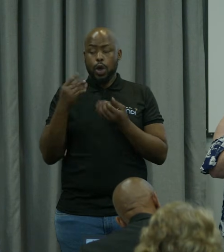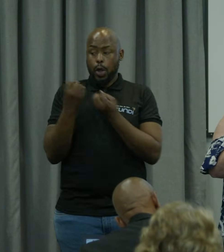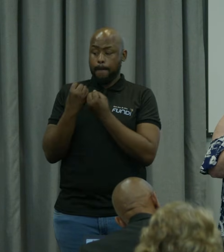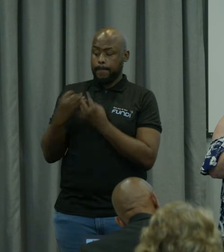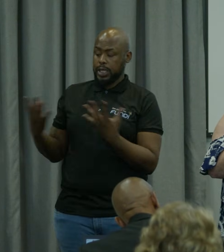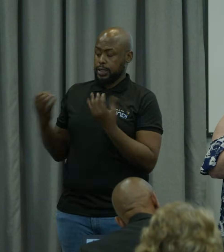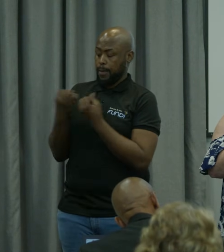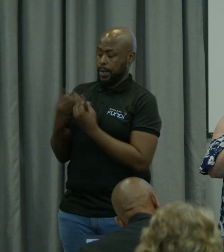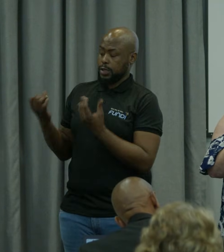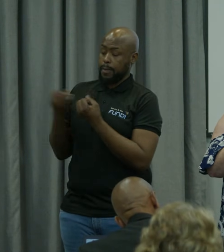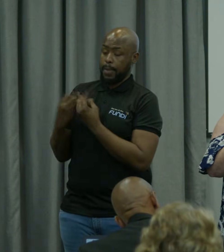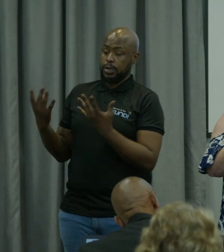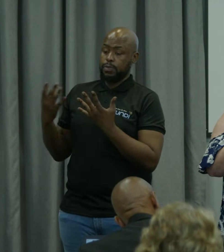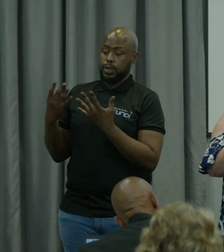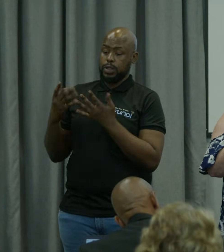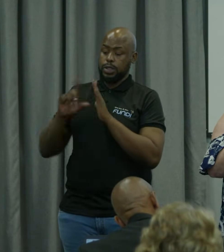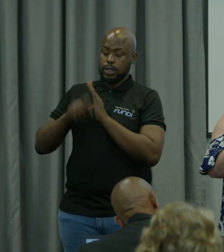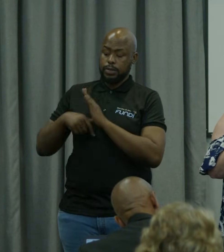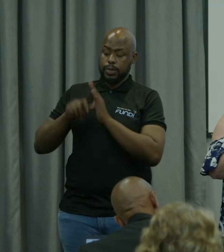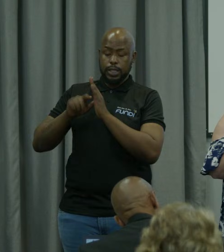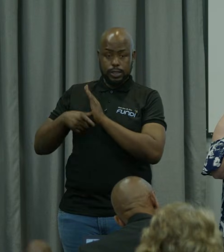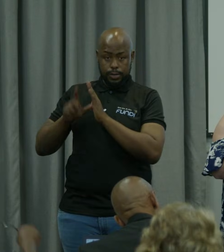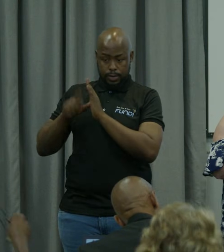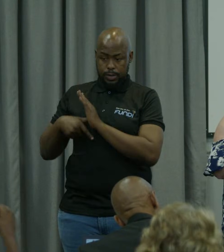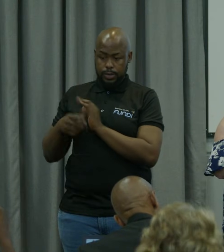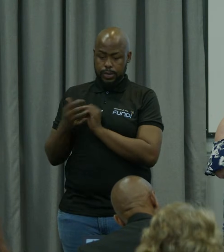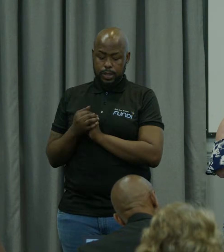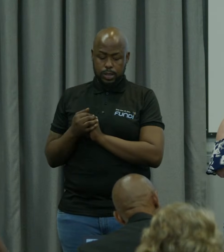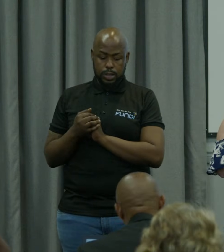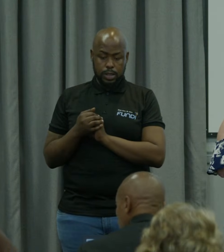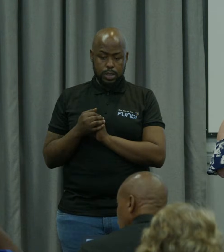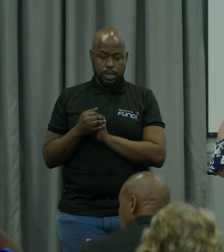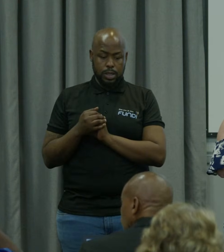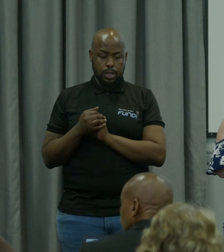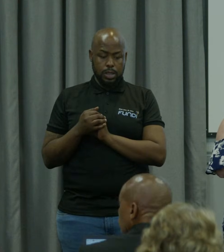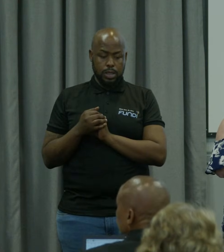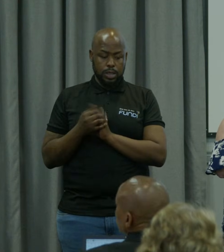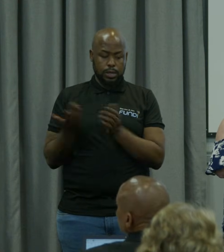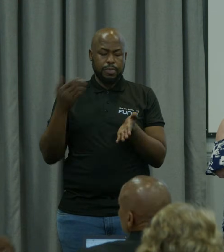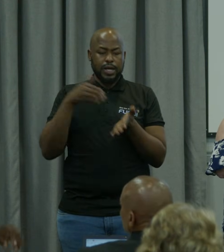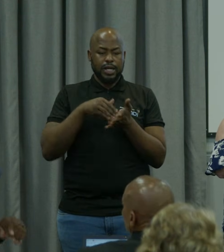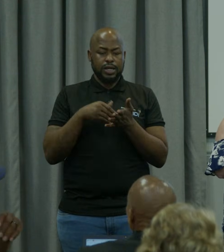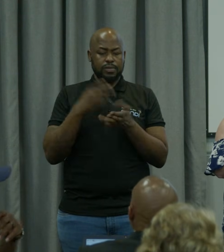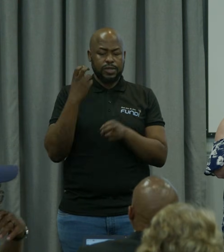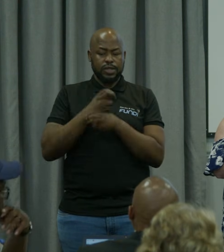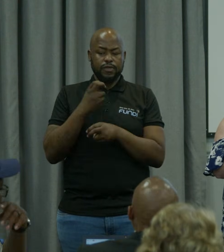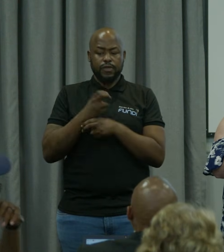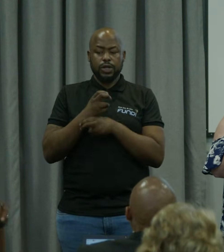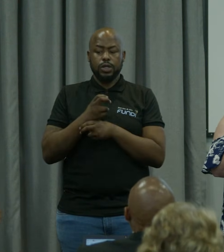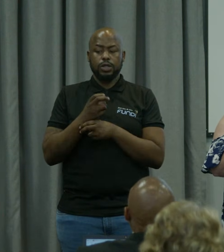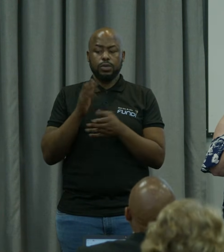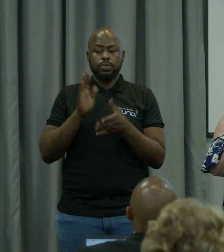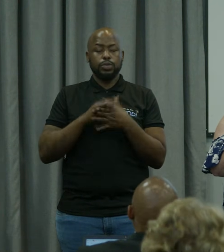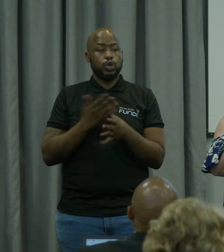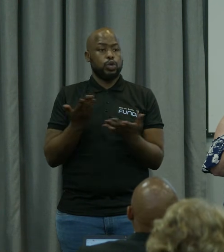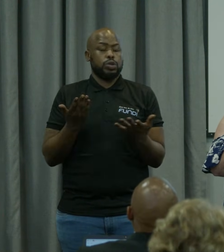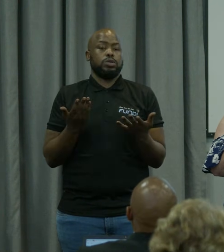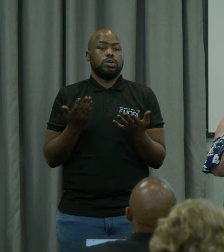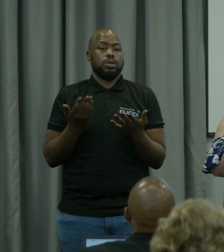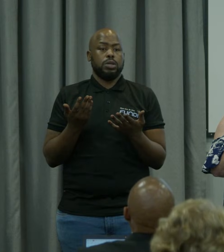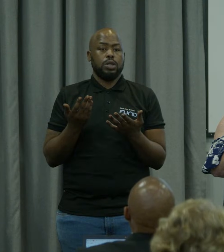multiple disciplines or disabilities, becomes extremely difficult because